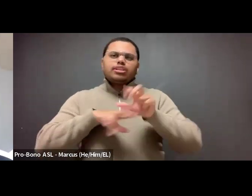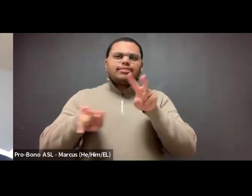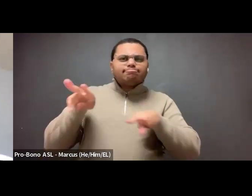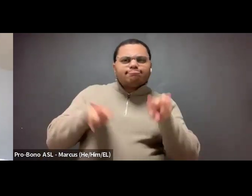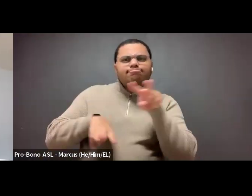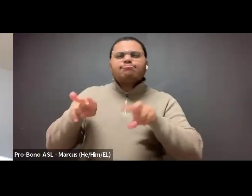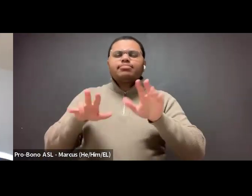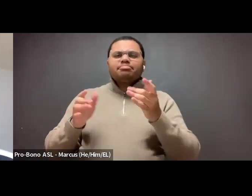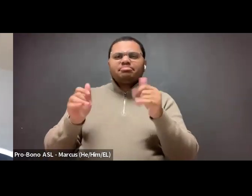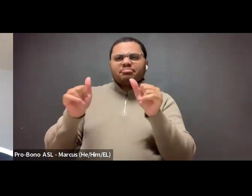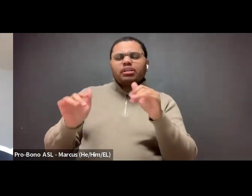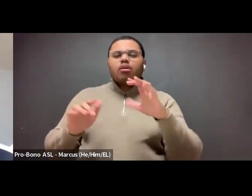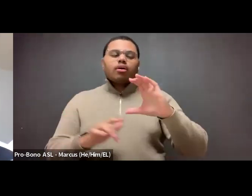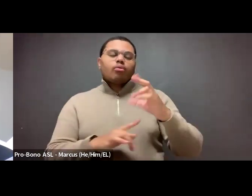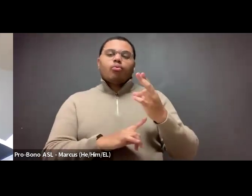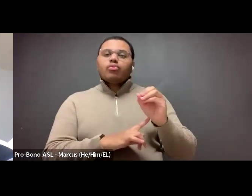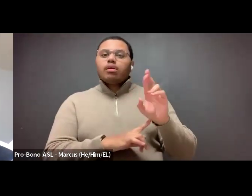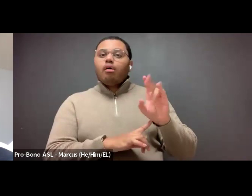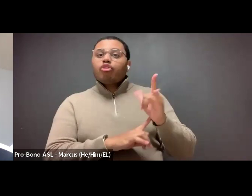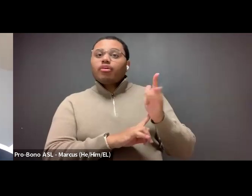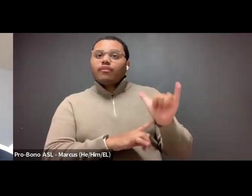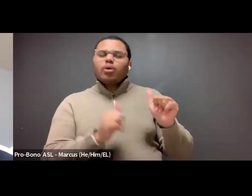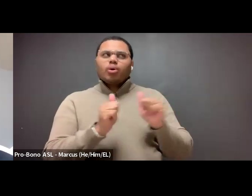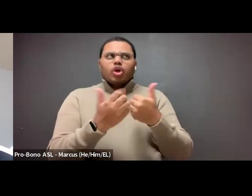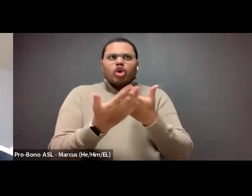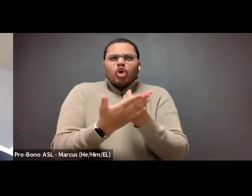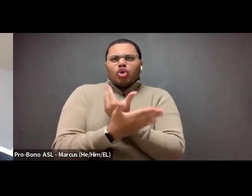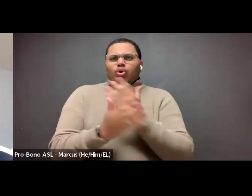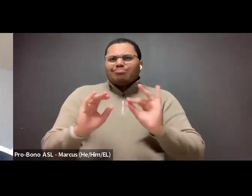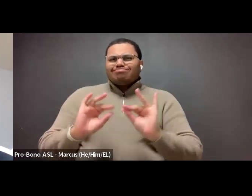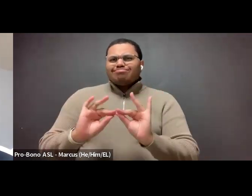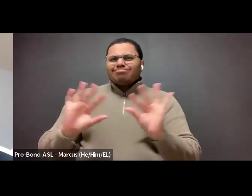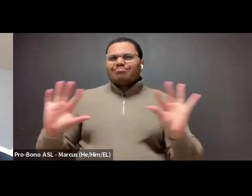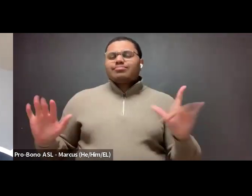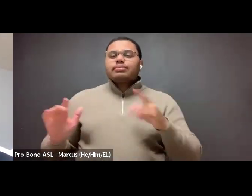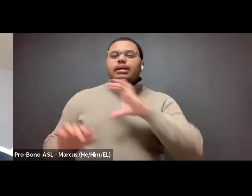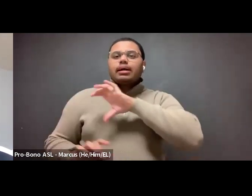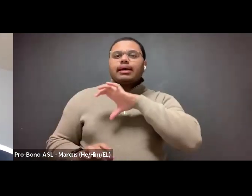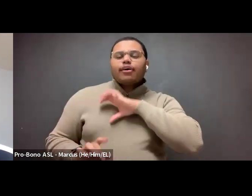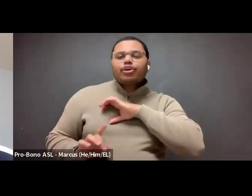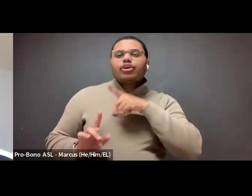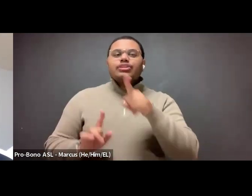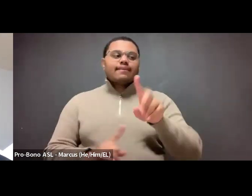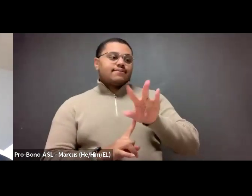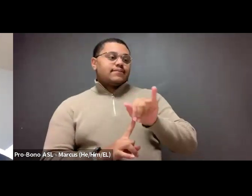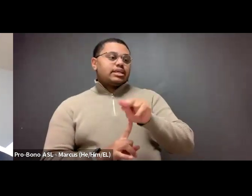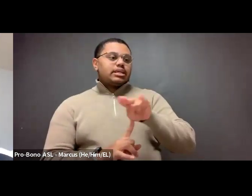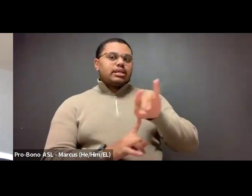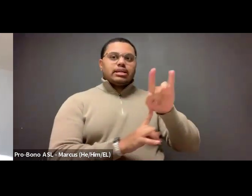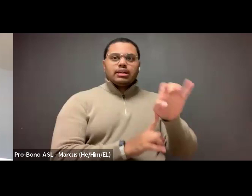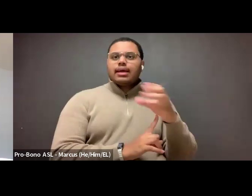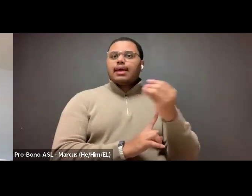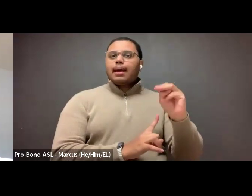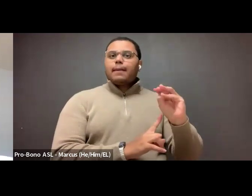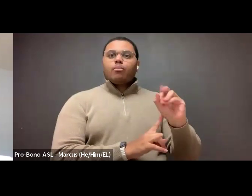done with a new ray of light. For example, characters in the play Vinnie and Morris have been married for a